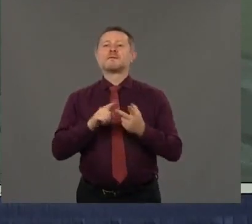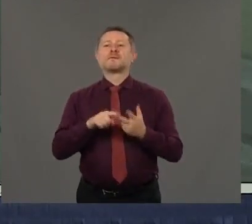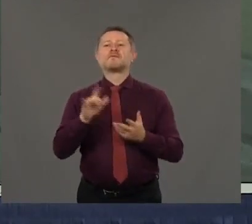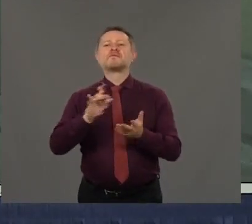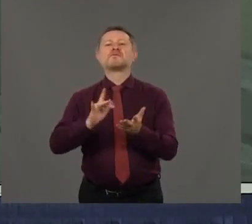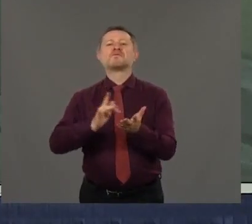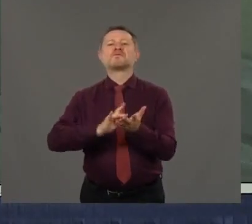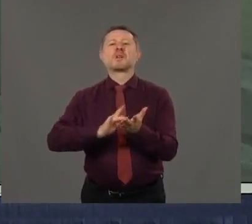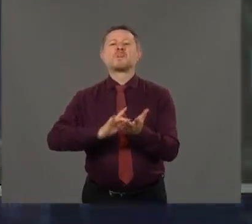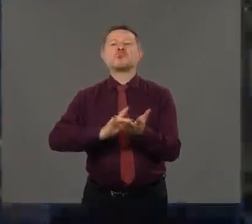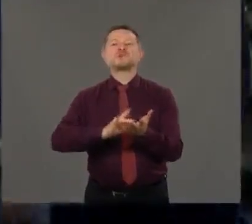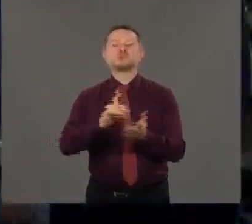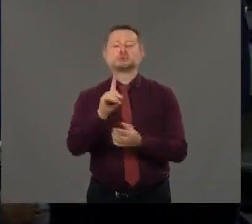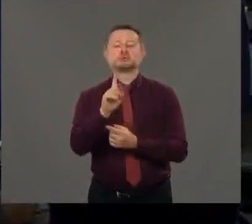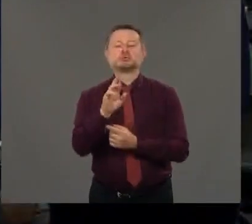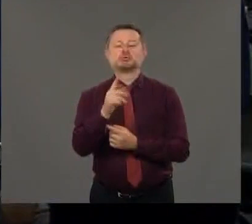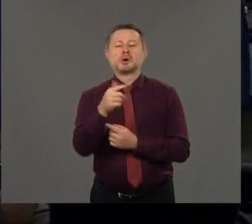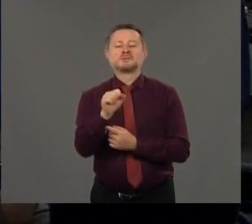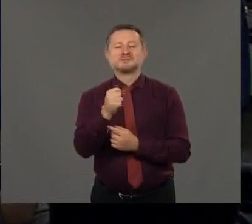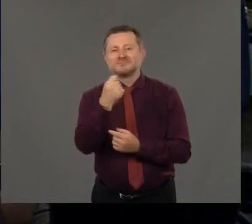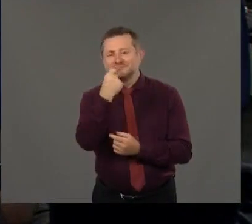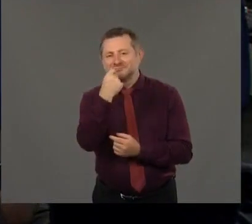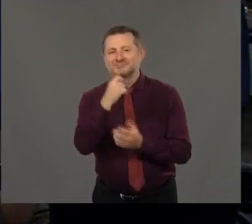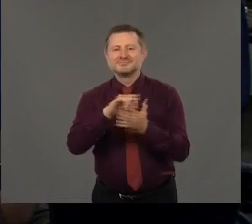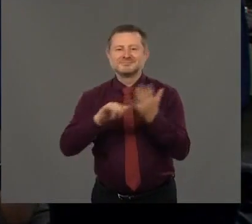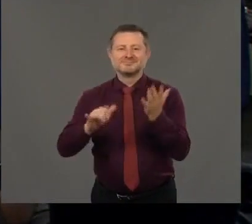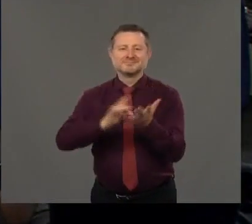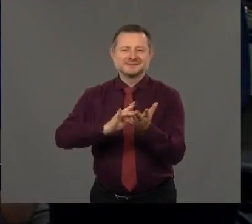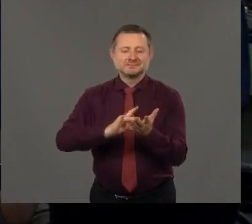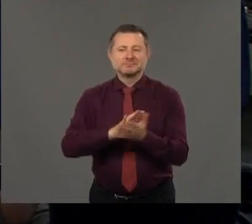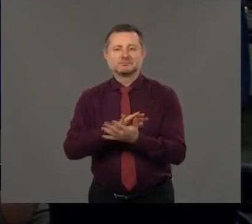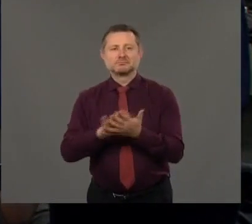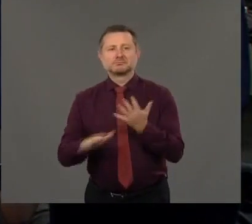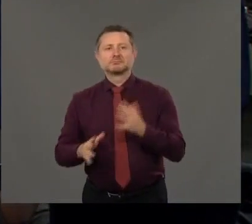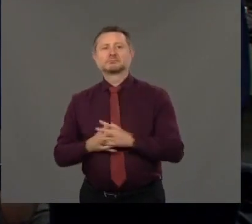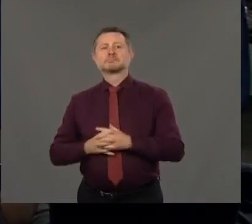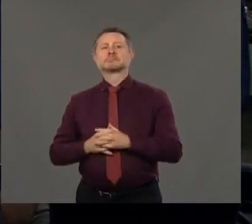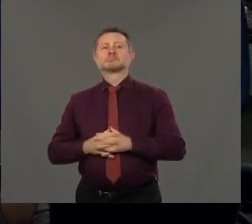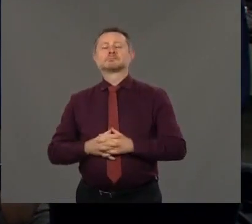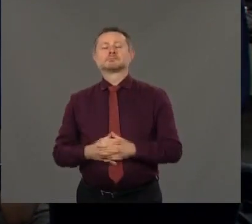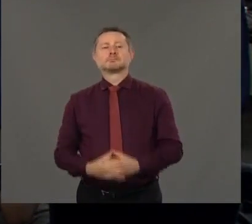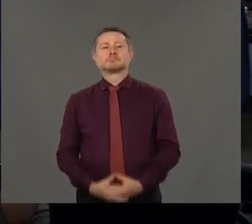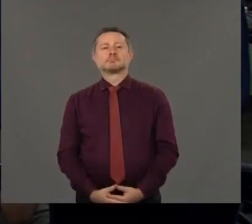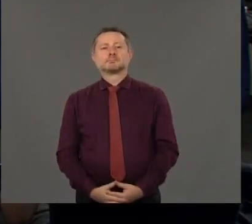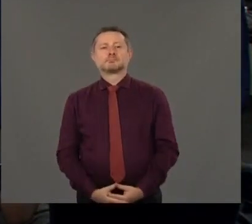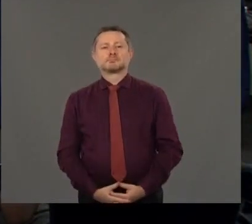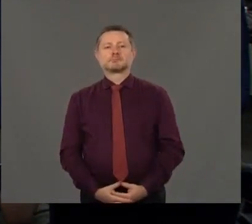and it's something we're looking at. Governor, more of the city economy is reopening every day. There are more and more